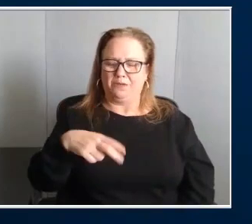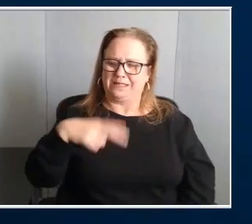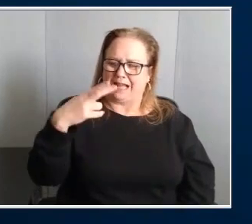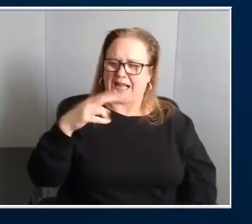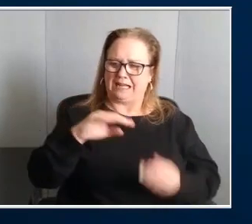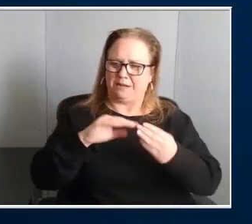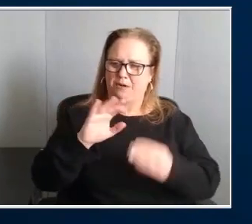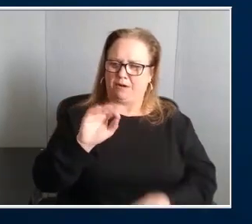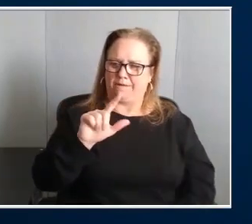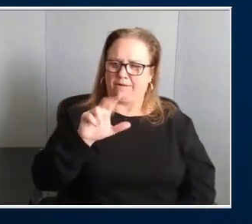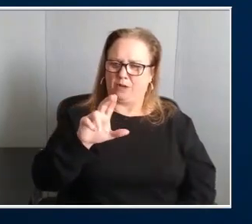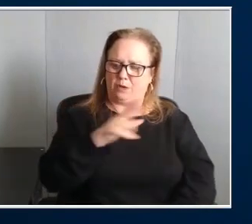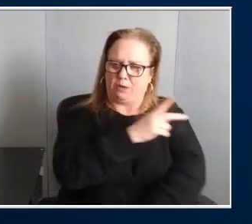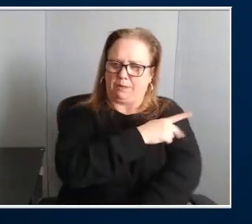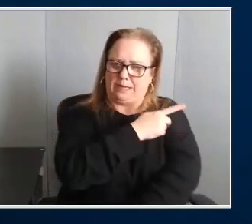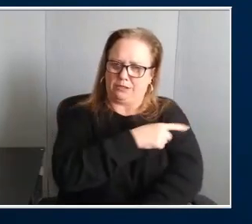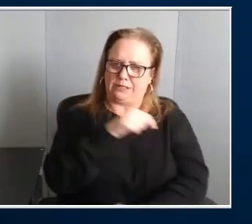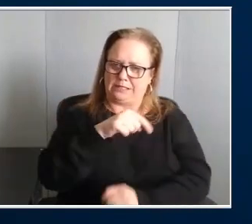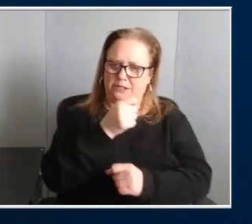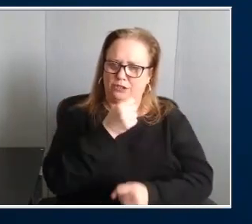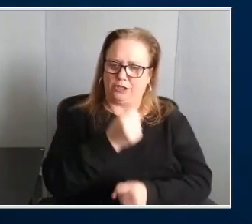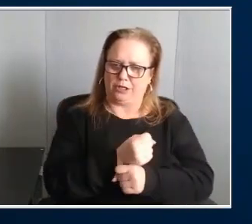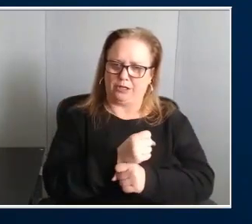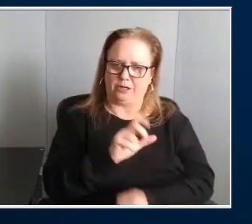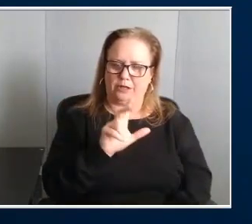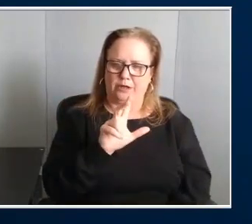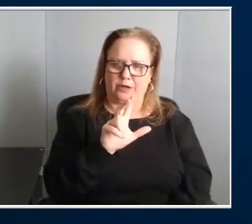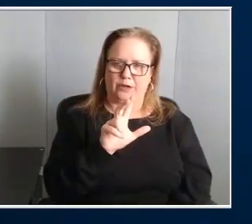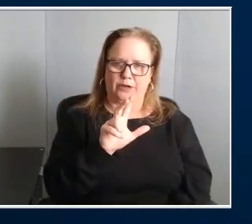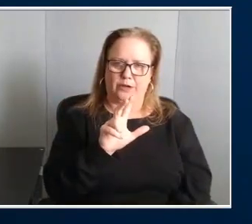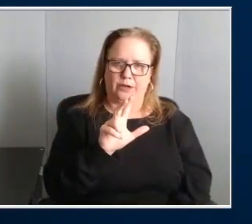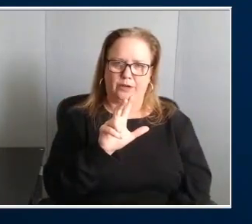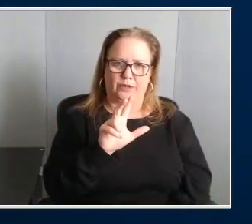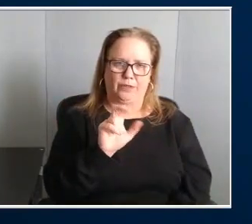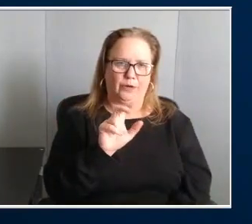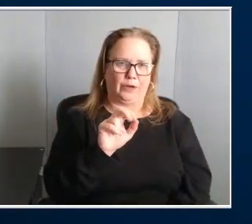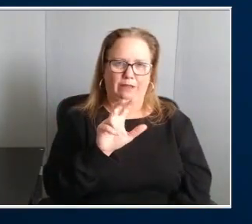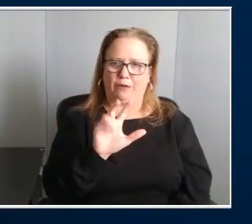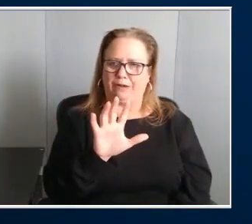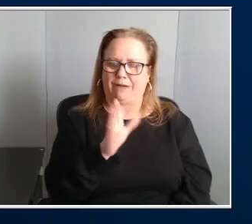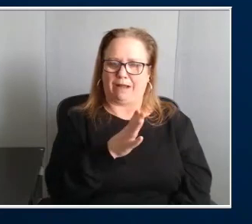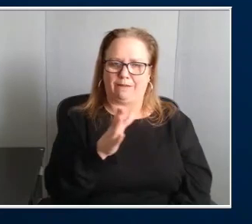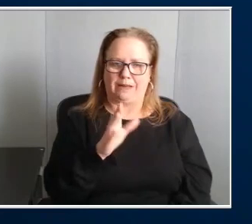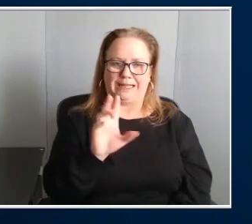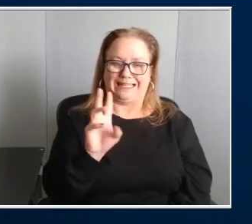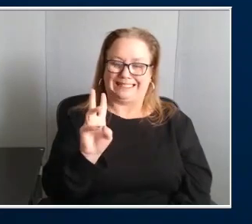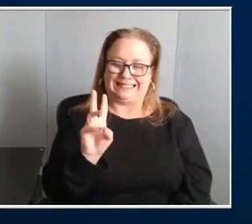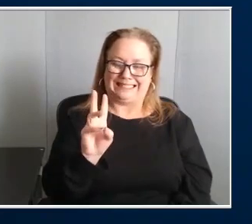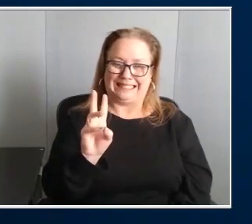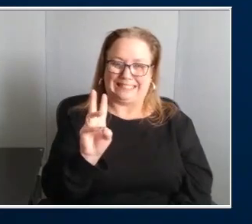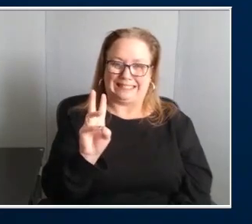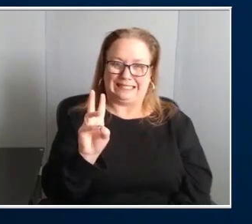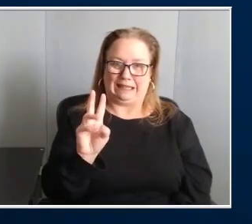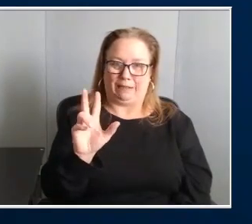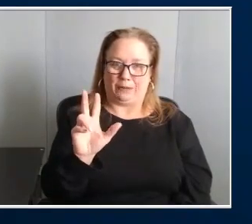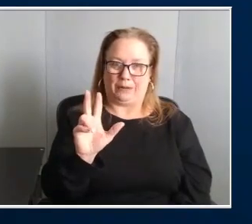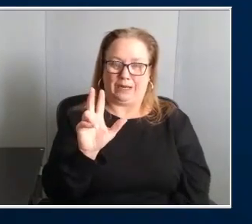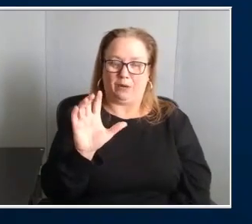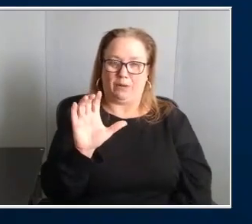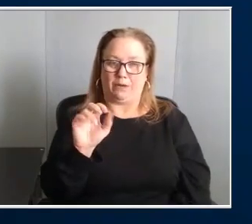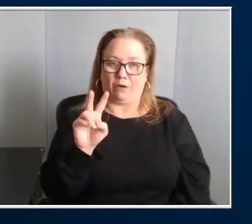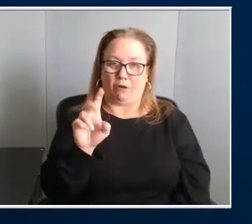we got to this year? Maybe 30, 30, 35. Yeah. And here we have 60 whatever patients with COVID.